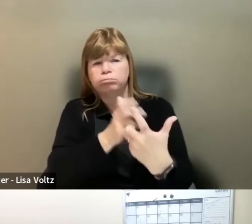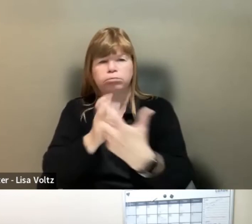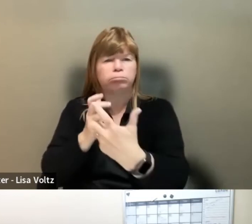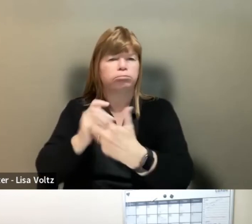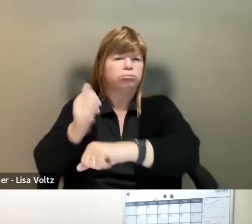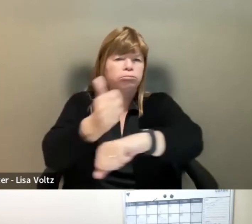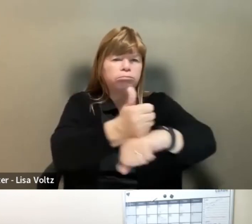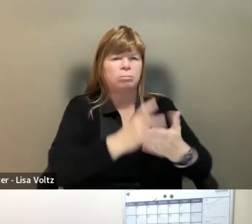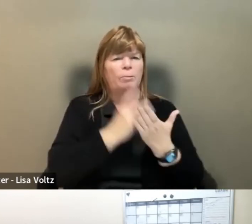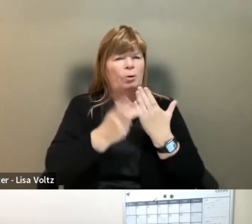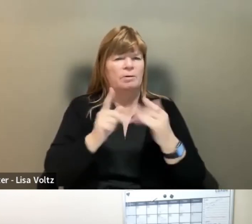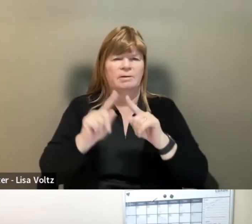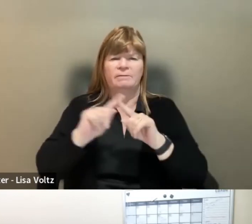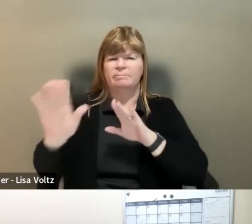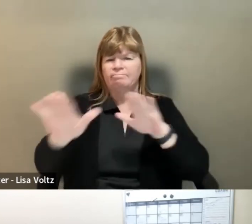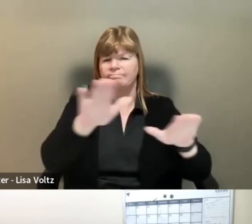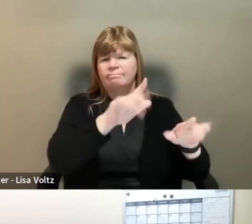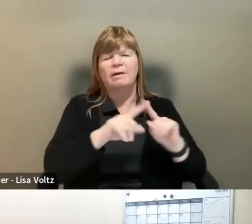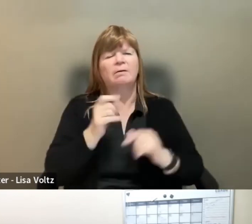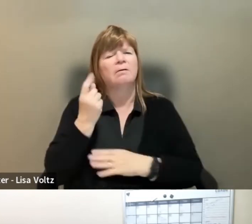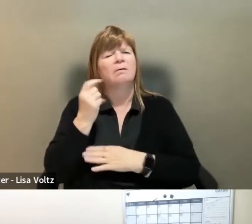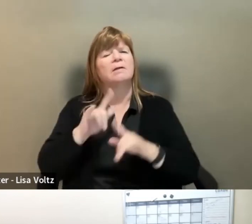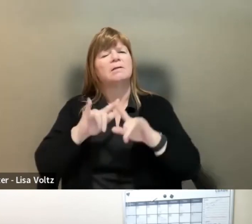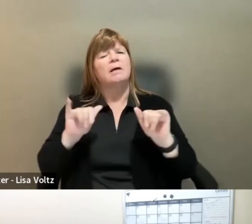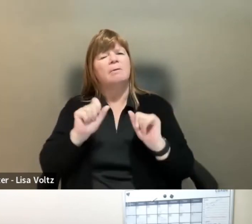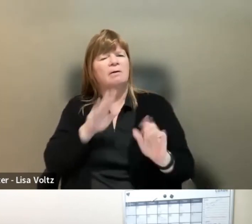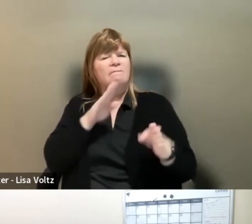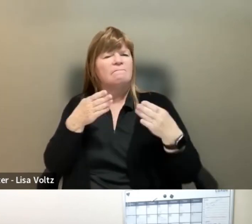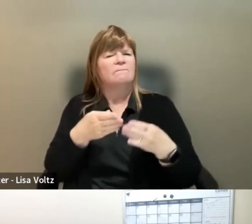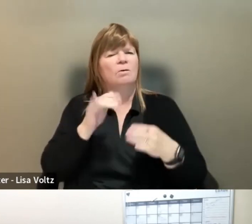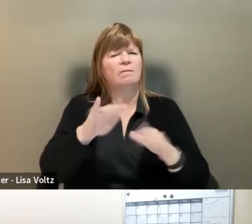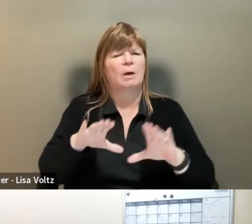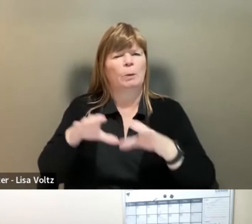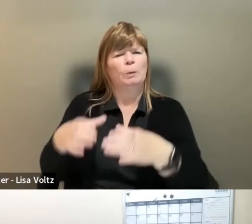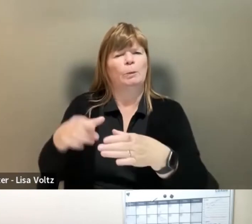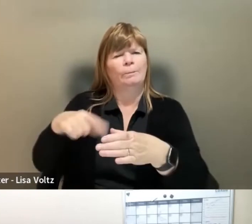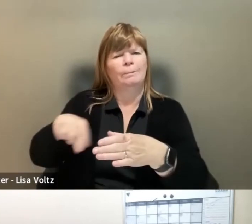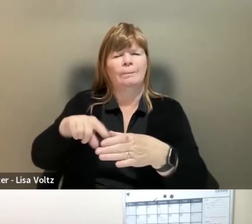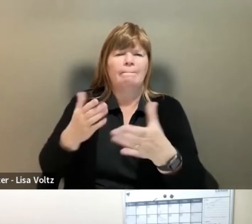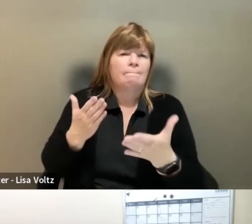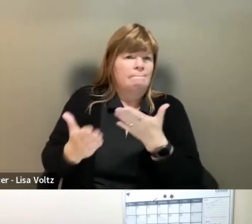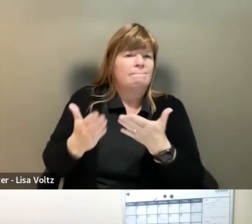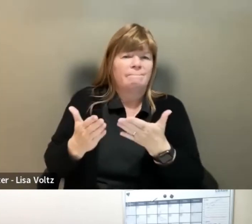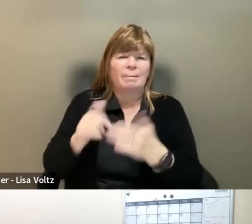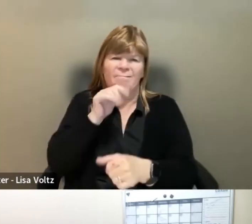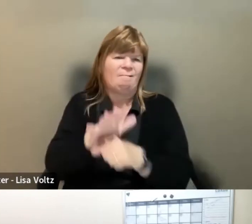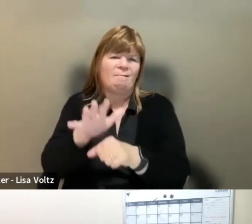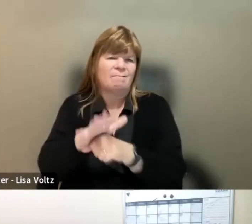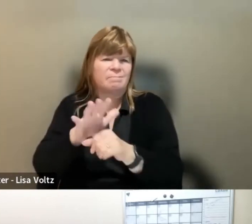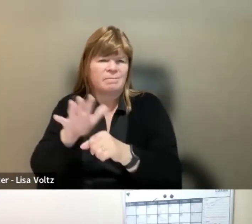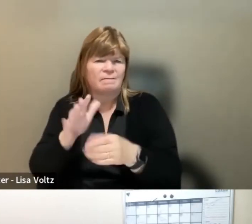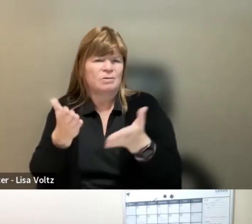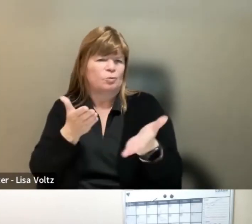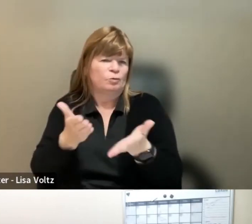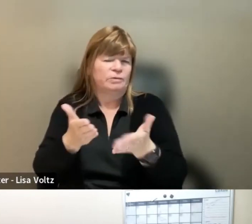various locations and to focus on that population that may be underserved. And one example